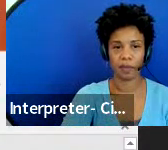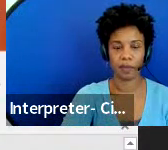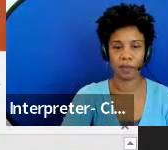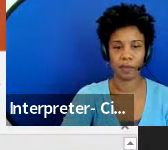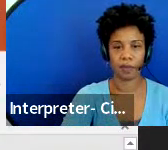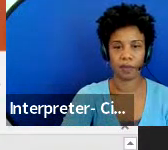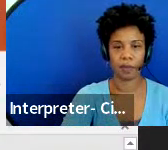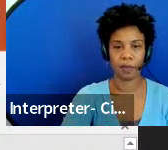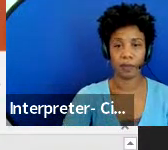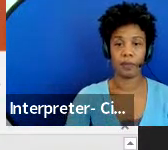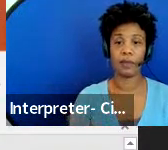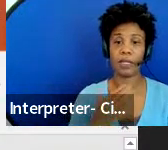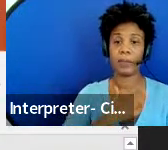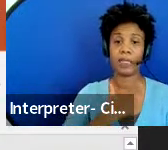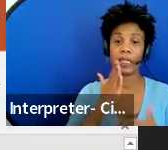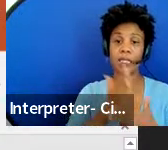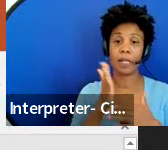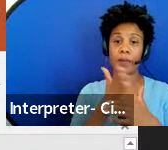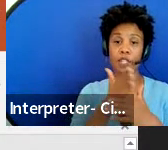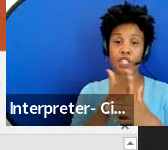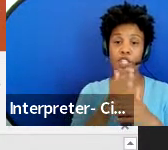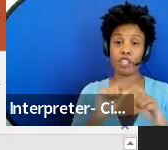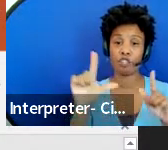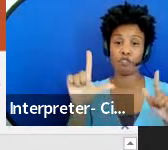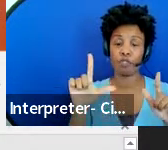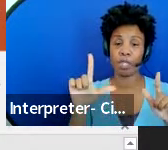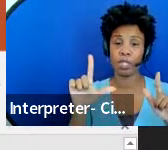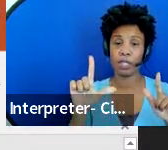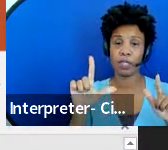You can stop sharing your screen now, Ms. Clark.